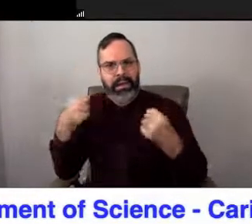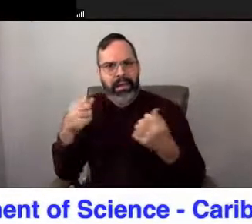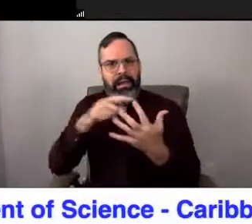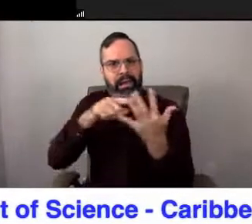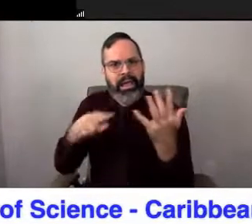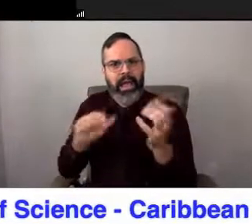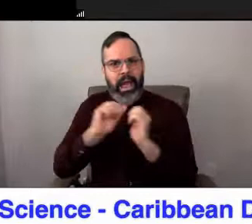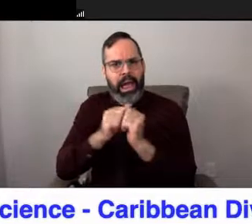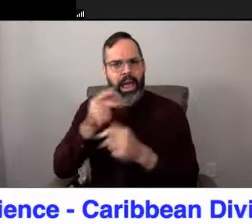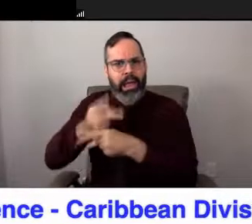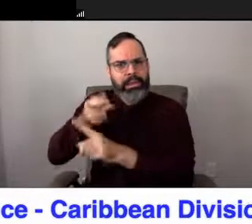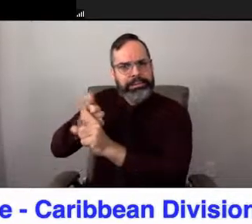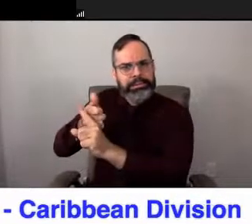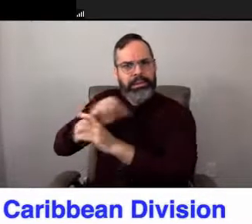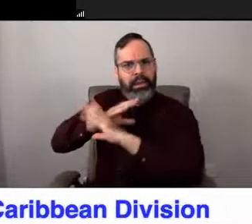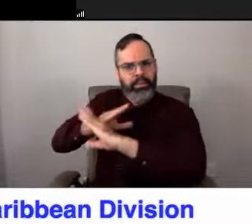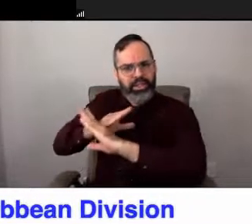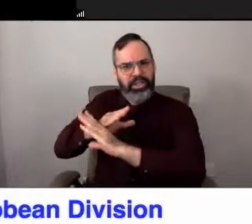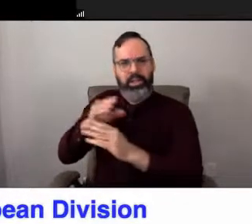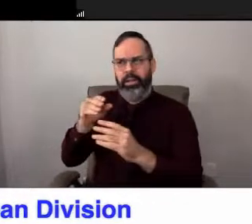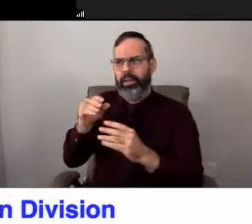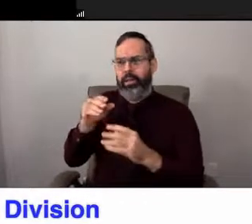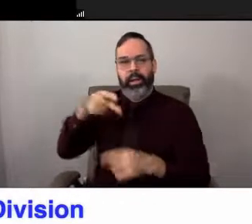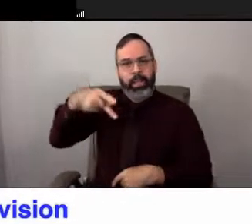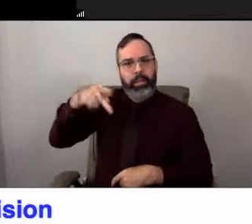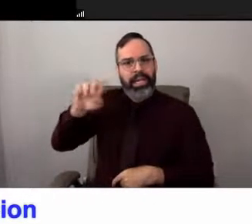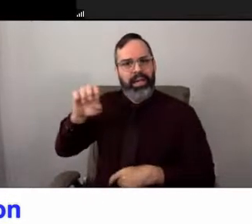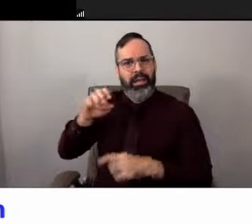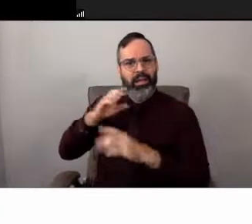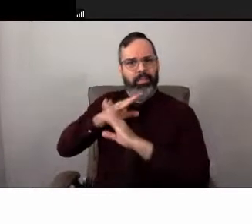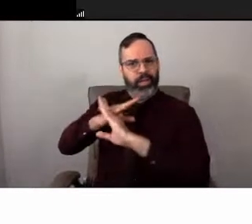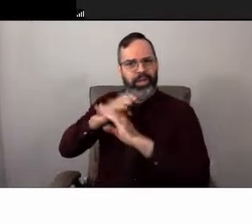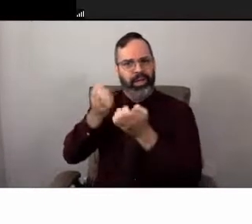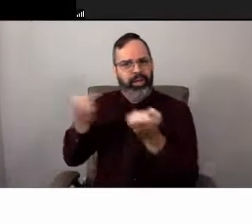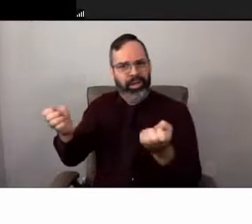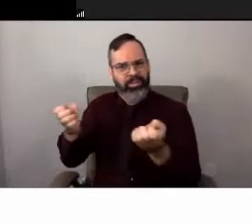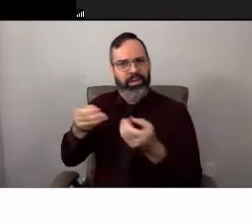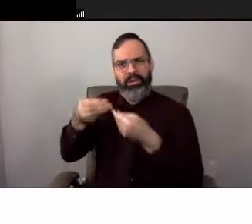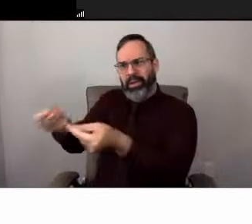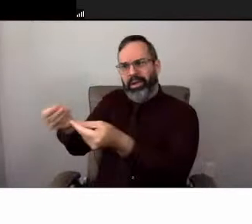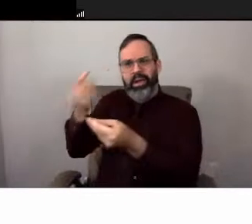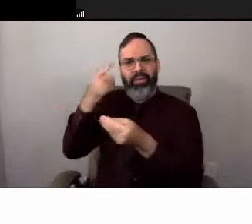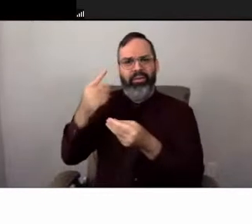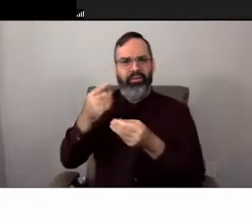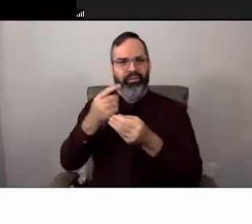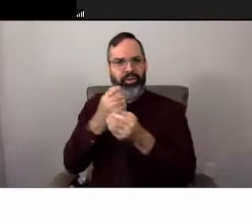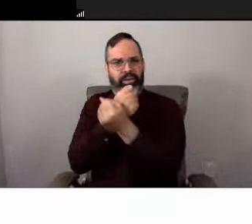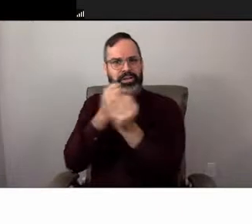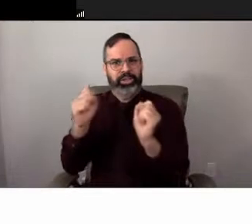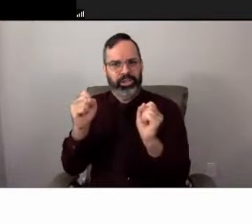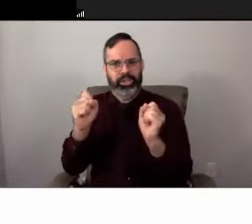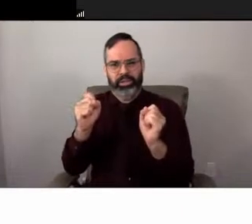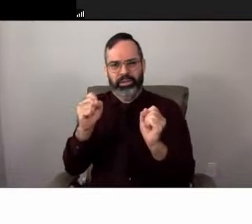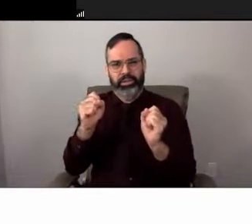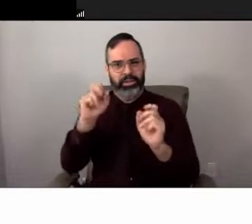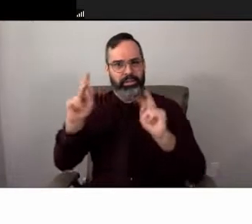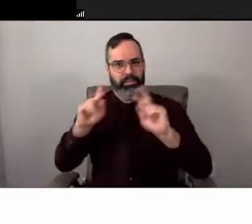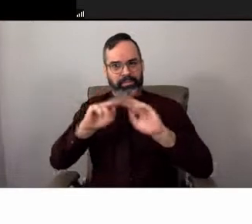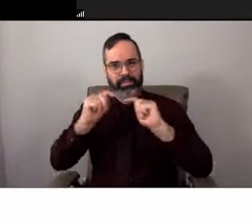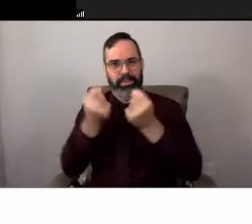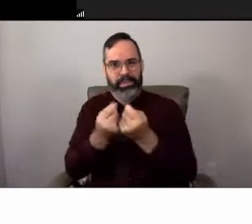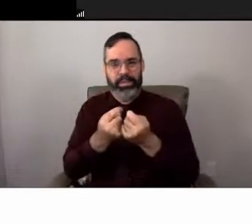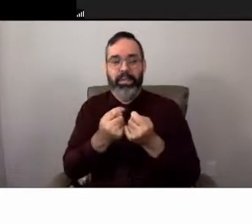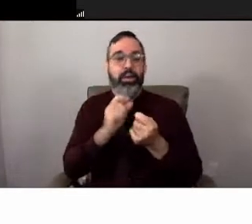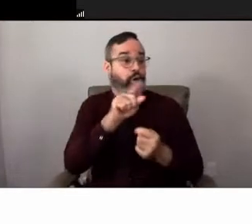personal protection equipment for the security forces, not just healthcare workers,